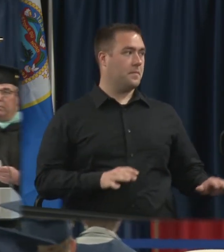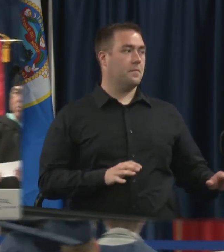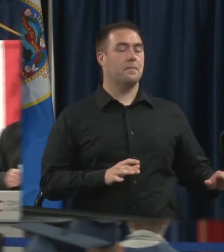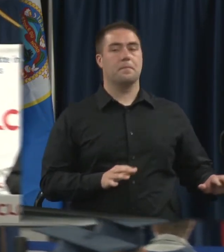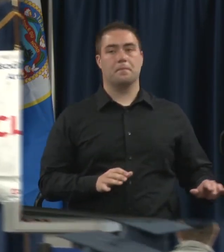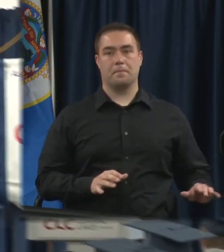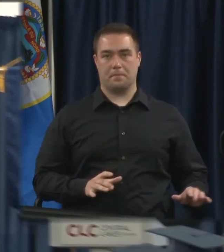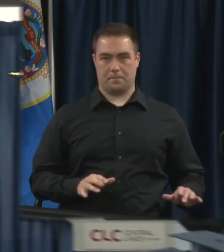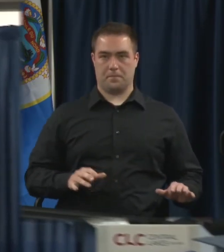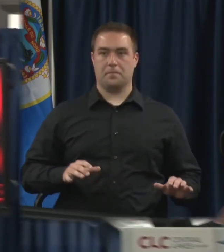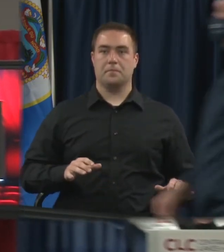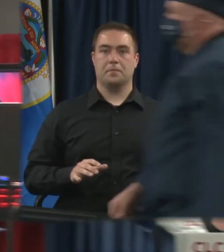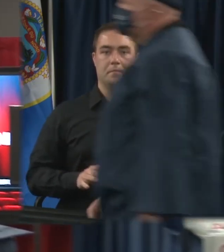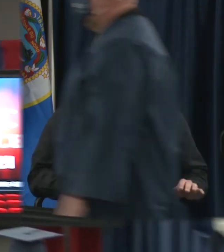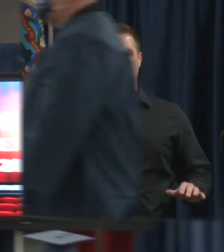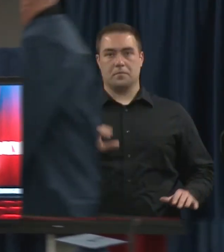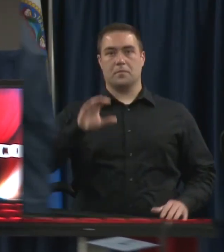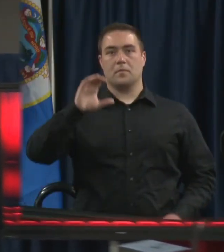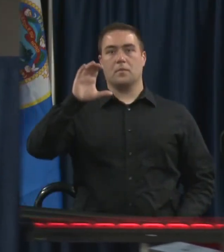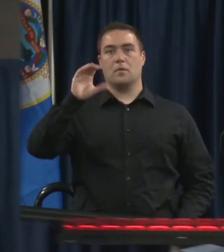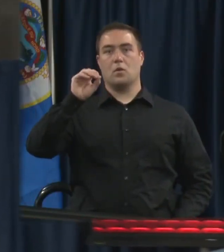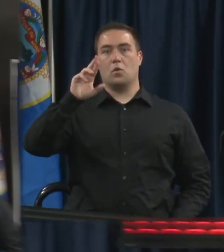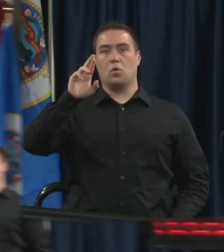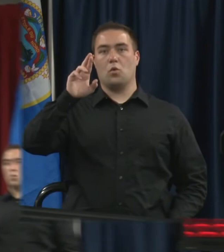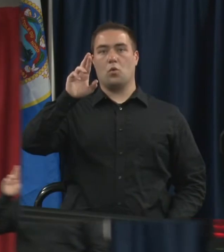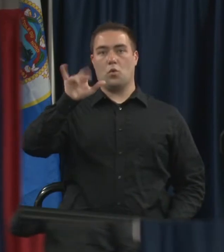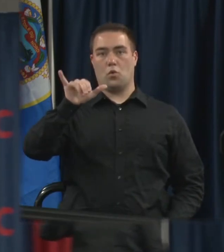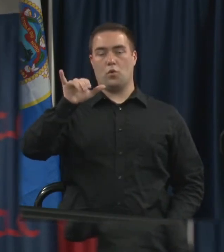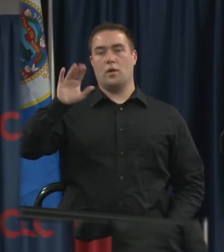Corey Byron Quinn.